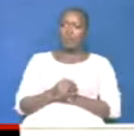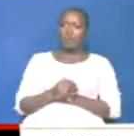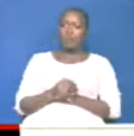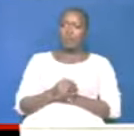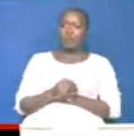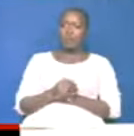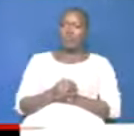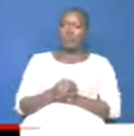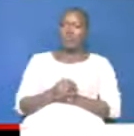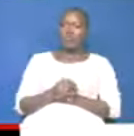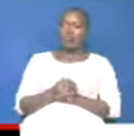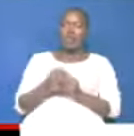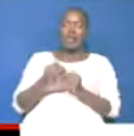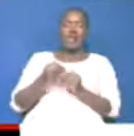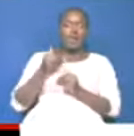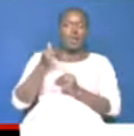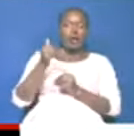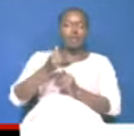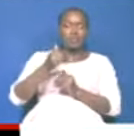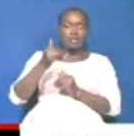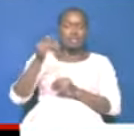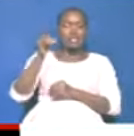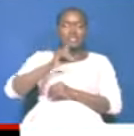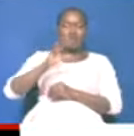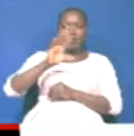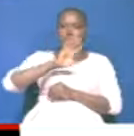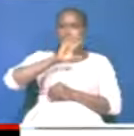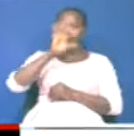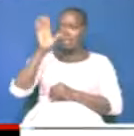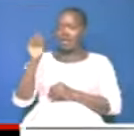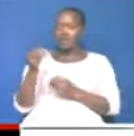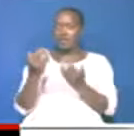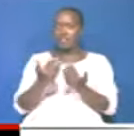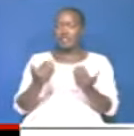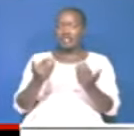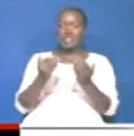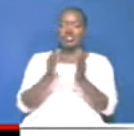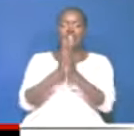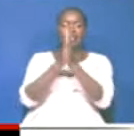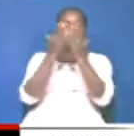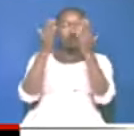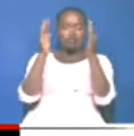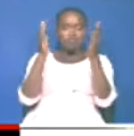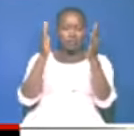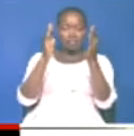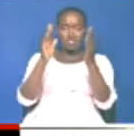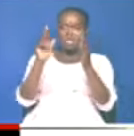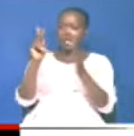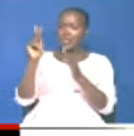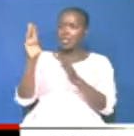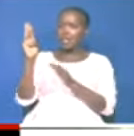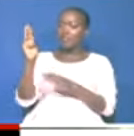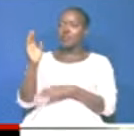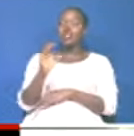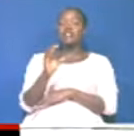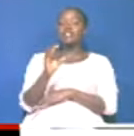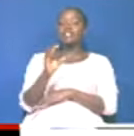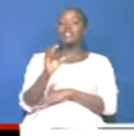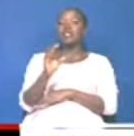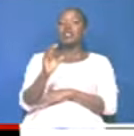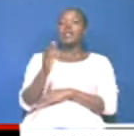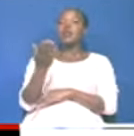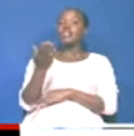A day after the day of the African child celebrations, the Kenya Broadcasting Corporation's Mayienga